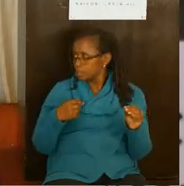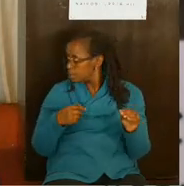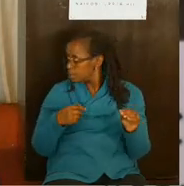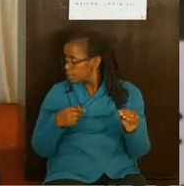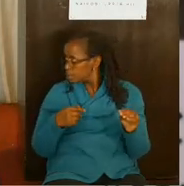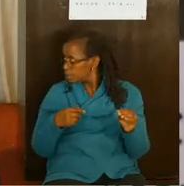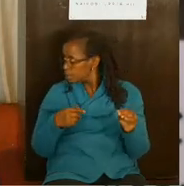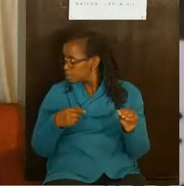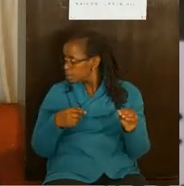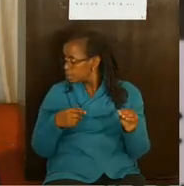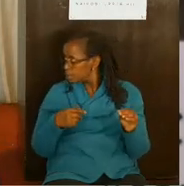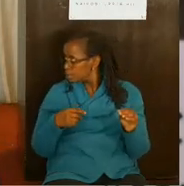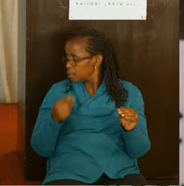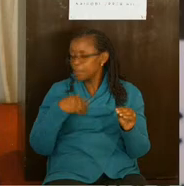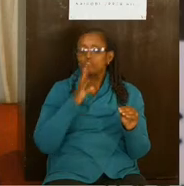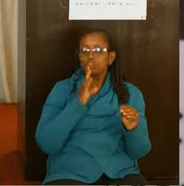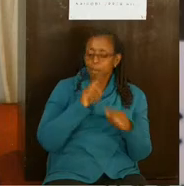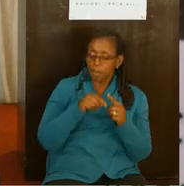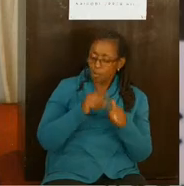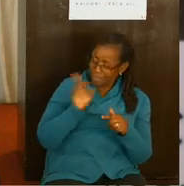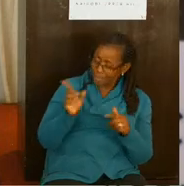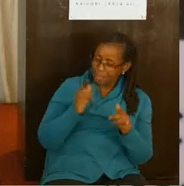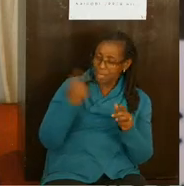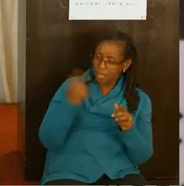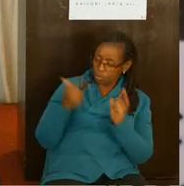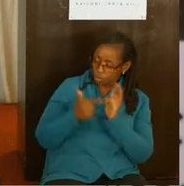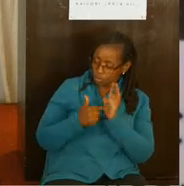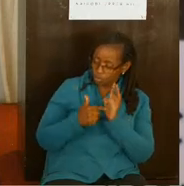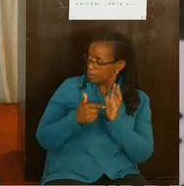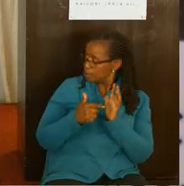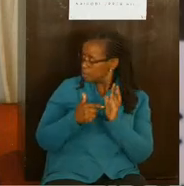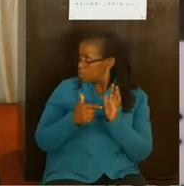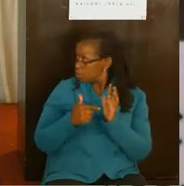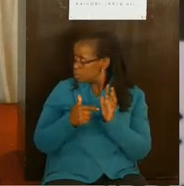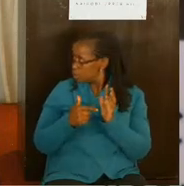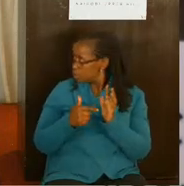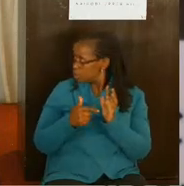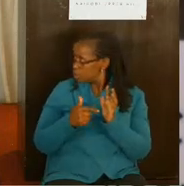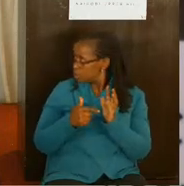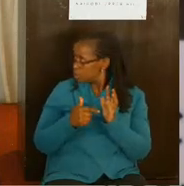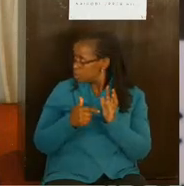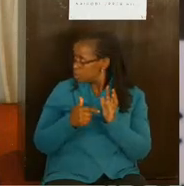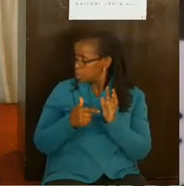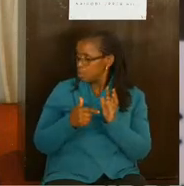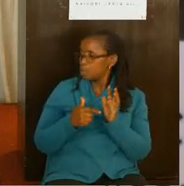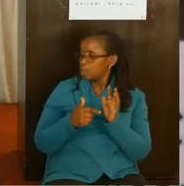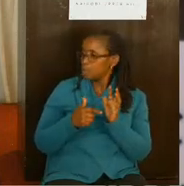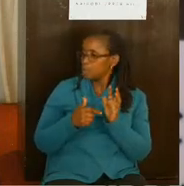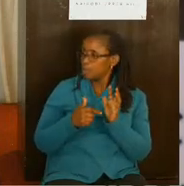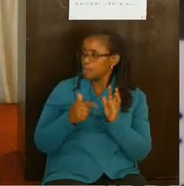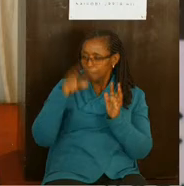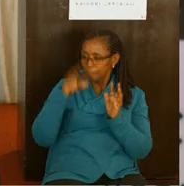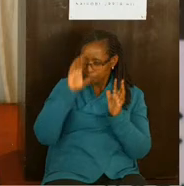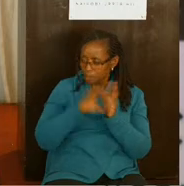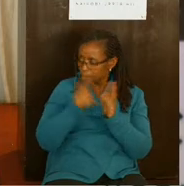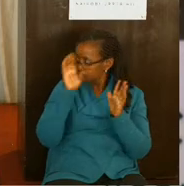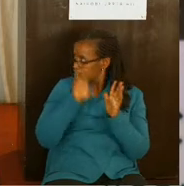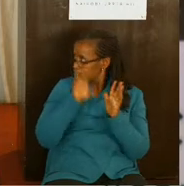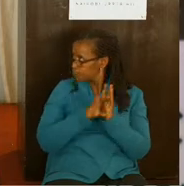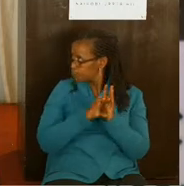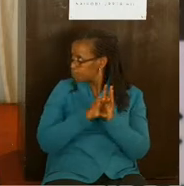slide very quickly I will not talk about it but just shows you know the next one the other one on the just the images